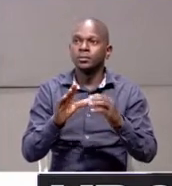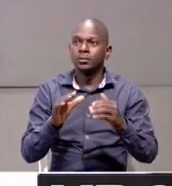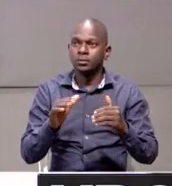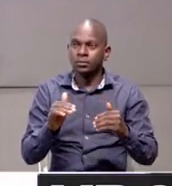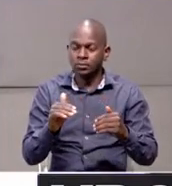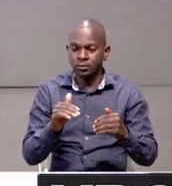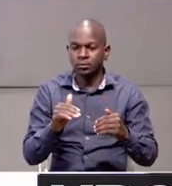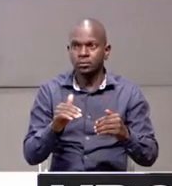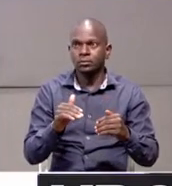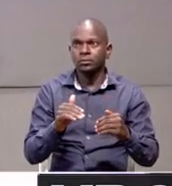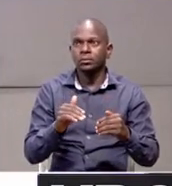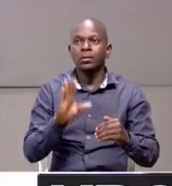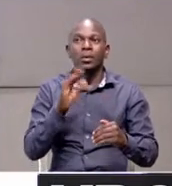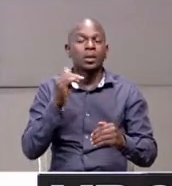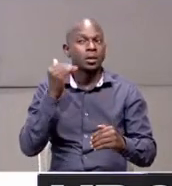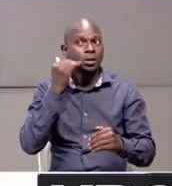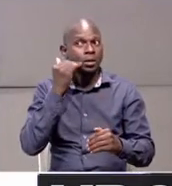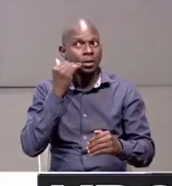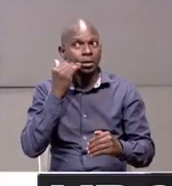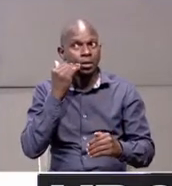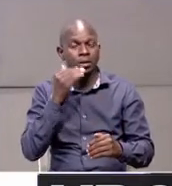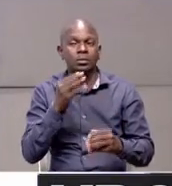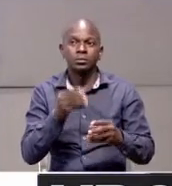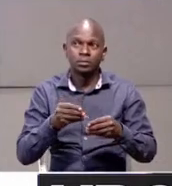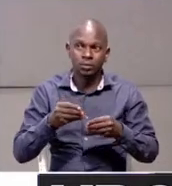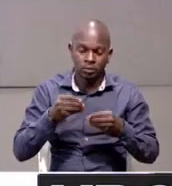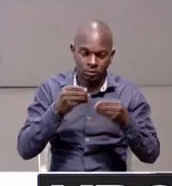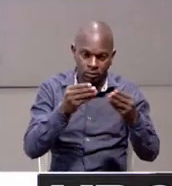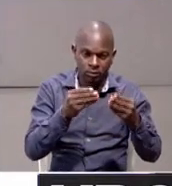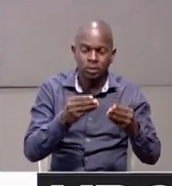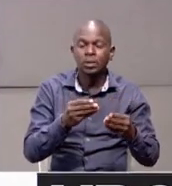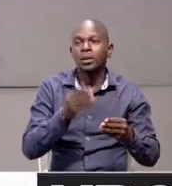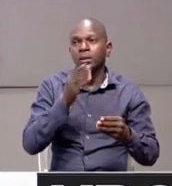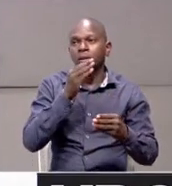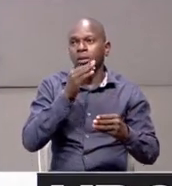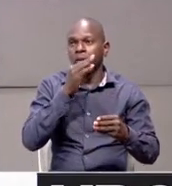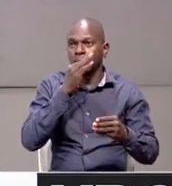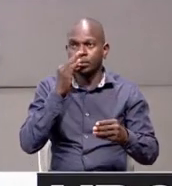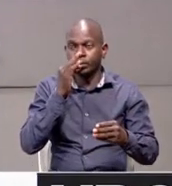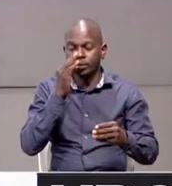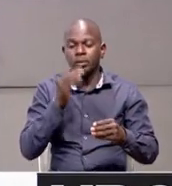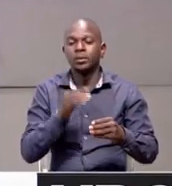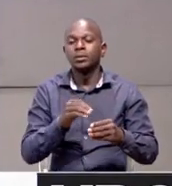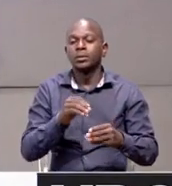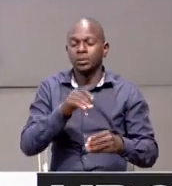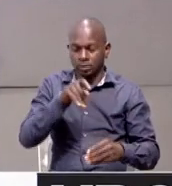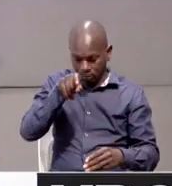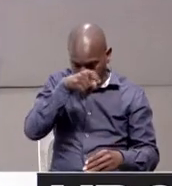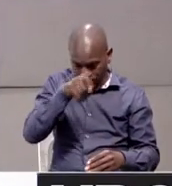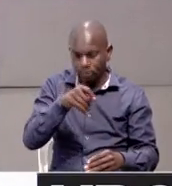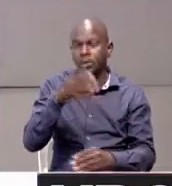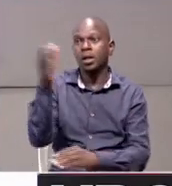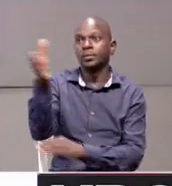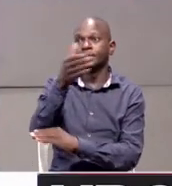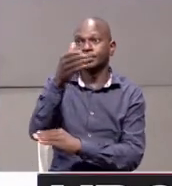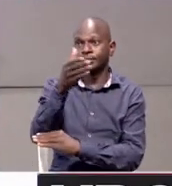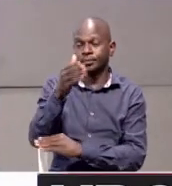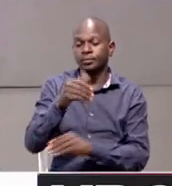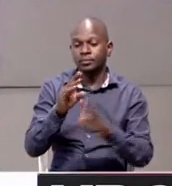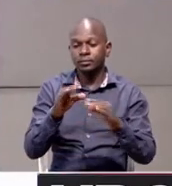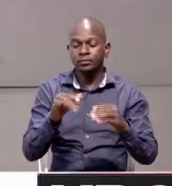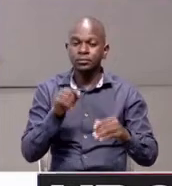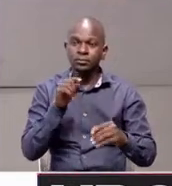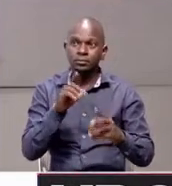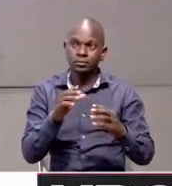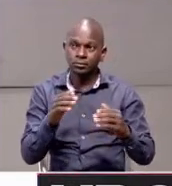mysteries babusoga okubatwalira ebintu bya idi. Turkish ambassador to Uganda, His Excellency Faith